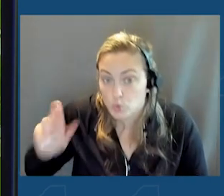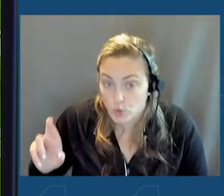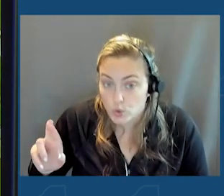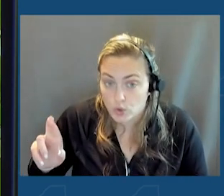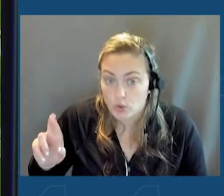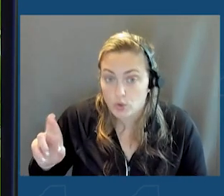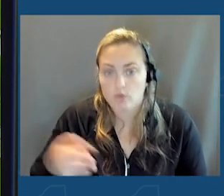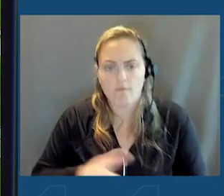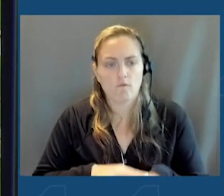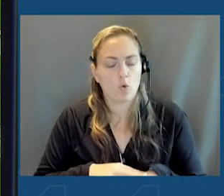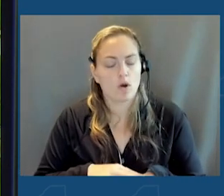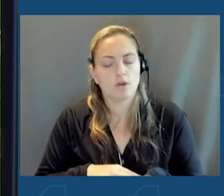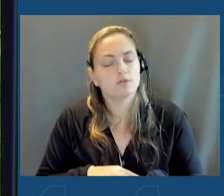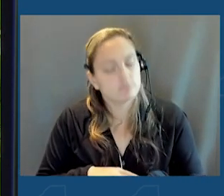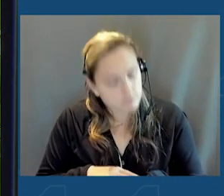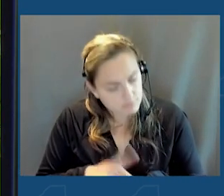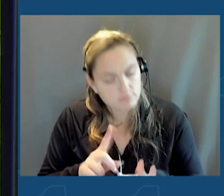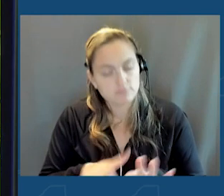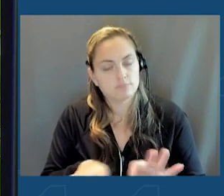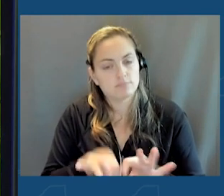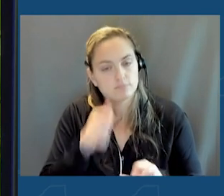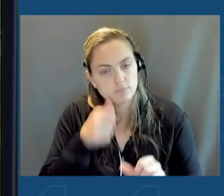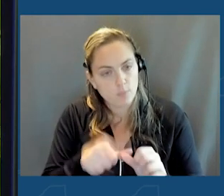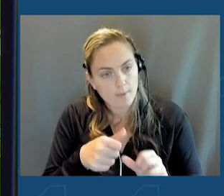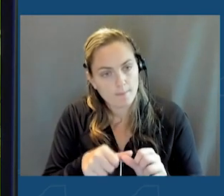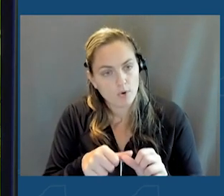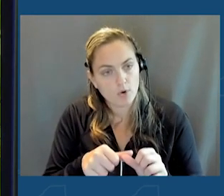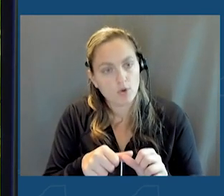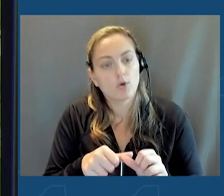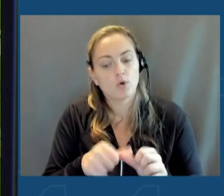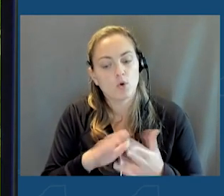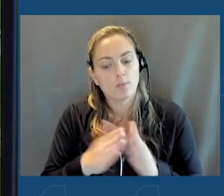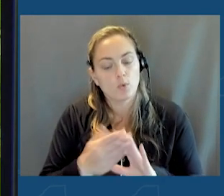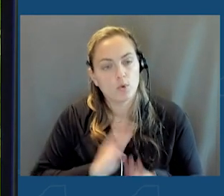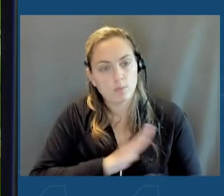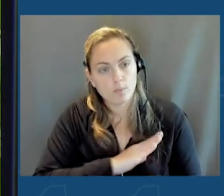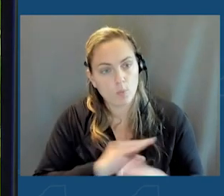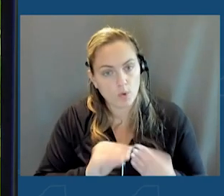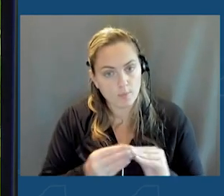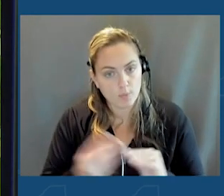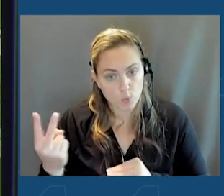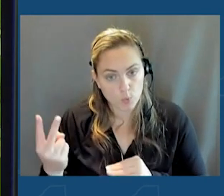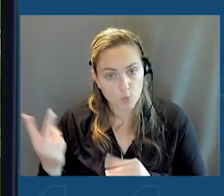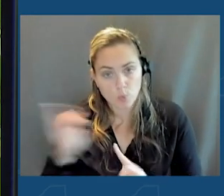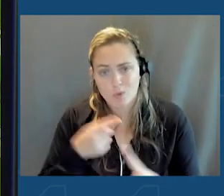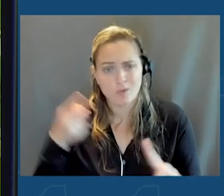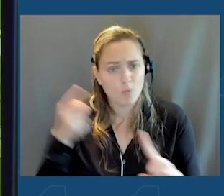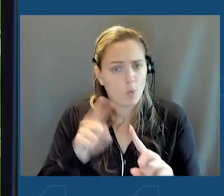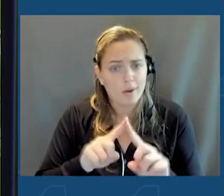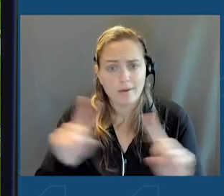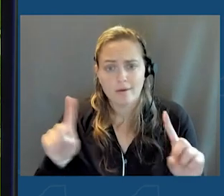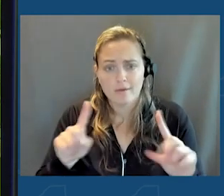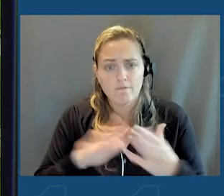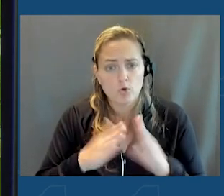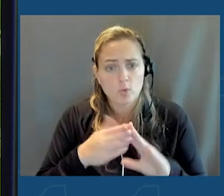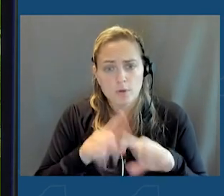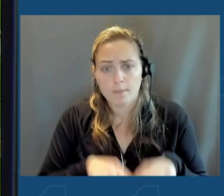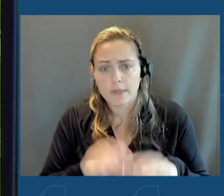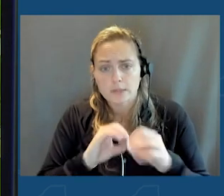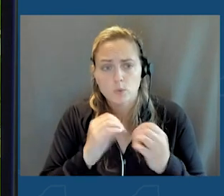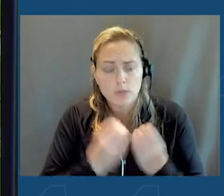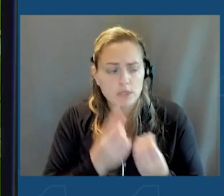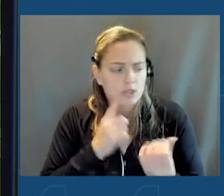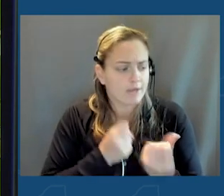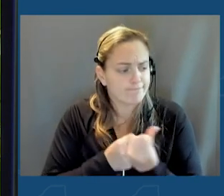course, I cannot forget Bronx Community Board number 2, the Point, and the different community-based organizations who